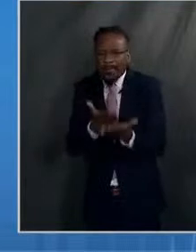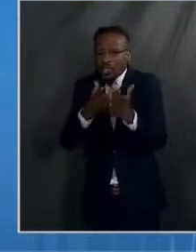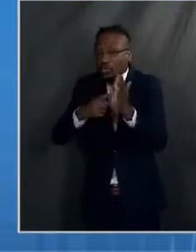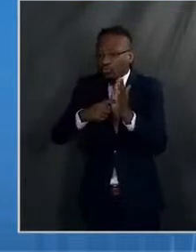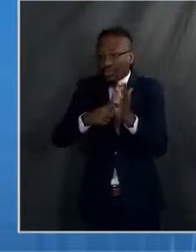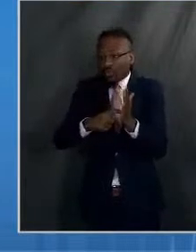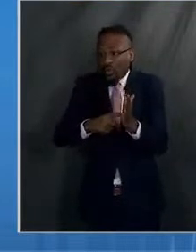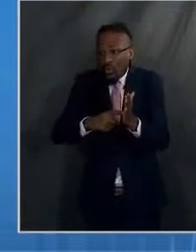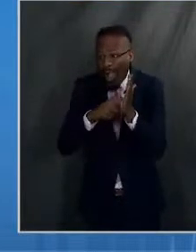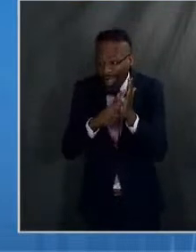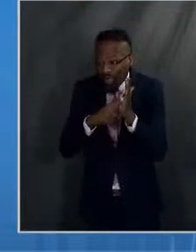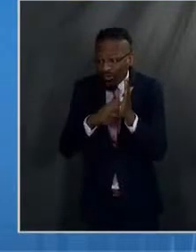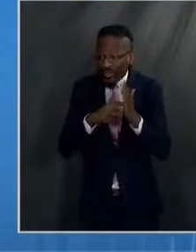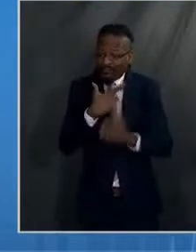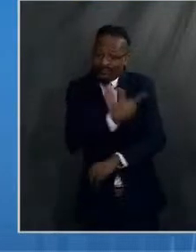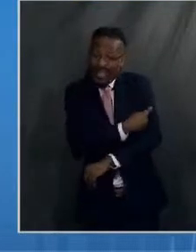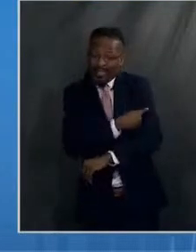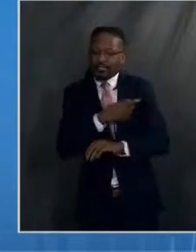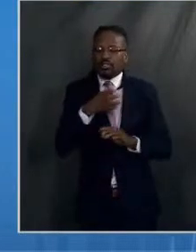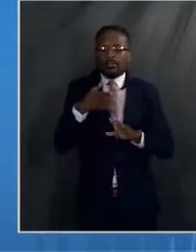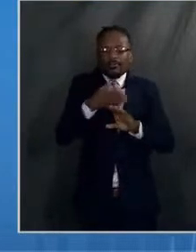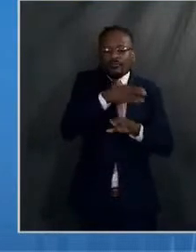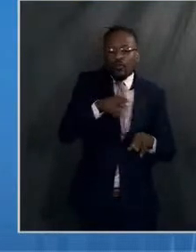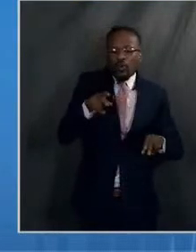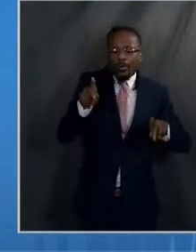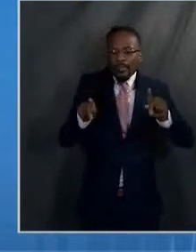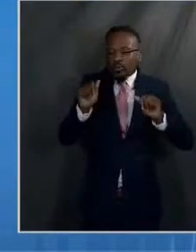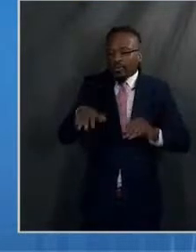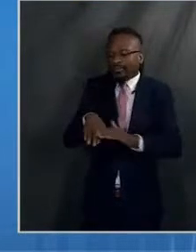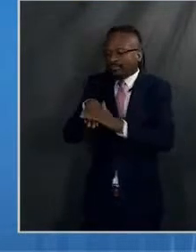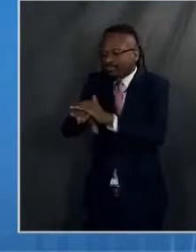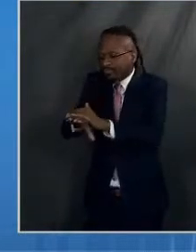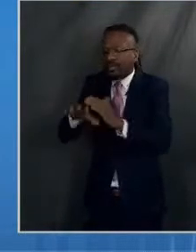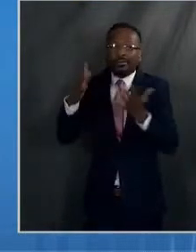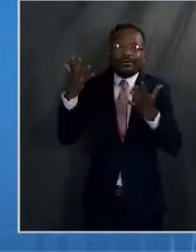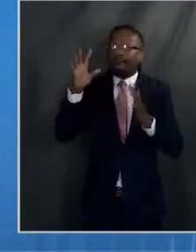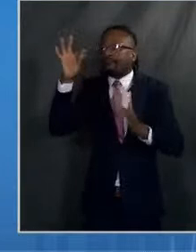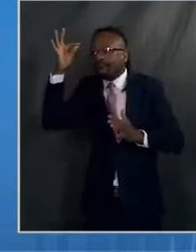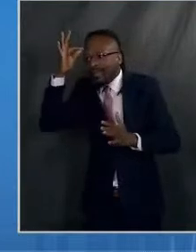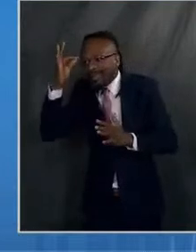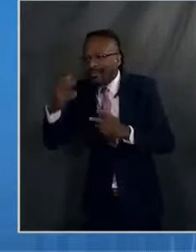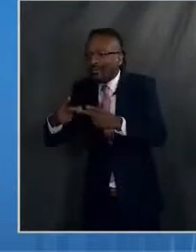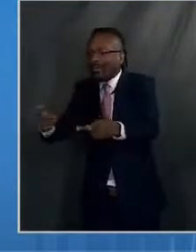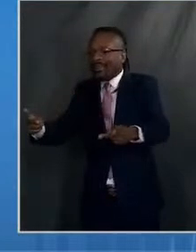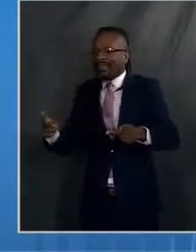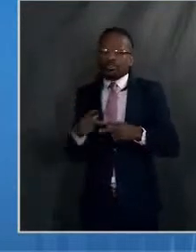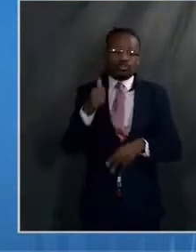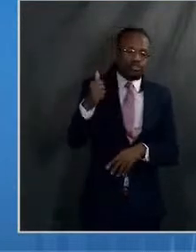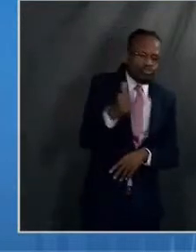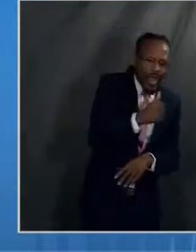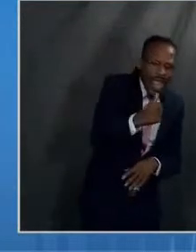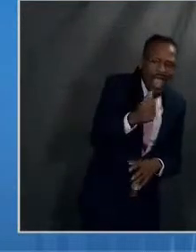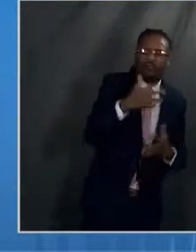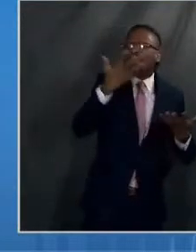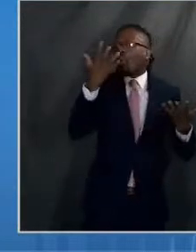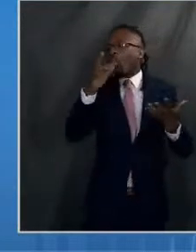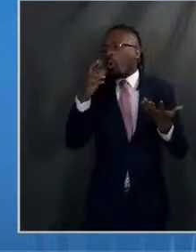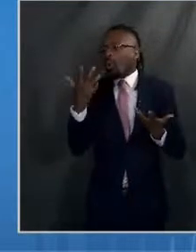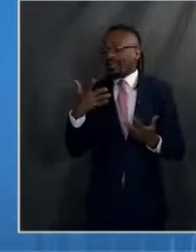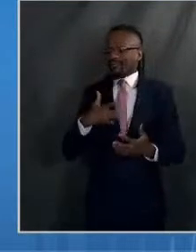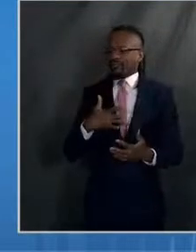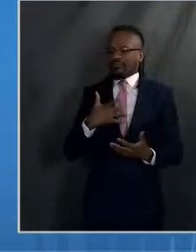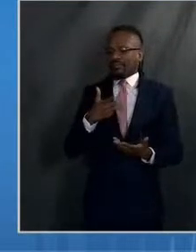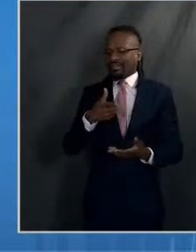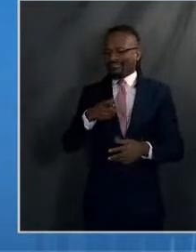to access certain places like federal property, schools, or to travel like if we fail to reach herd immunity after a certain